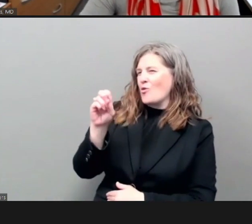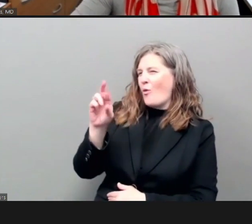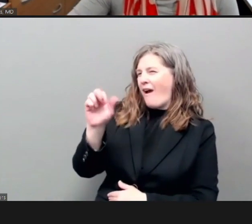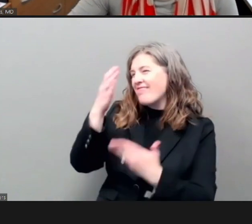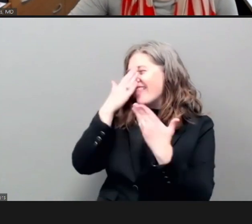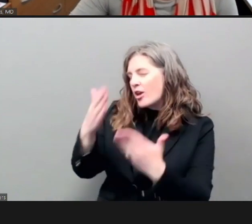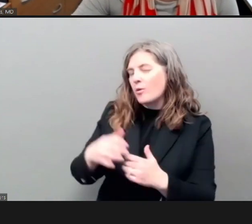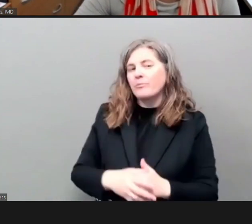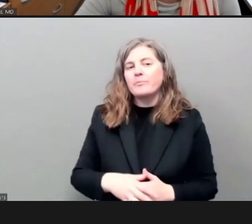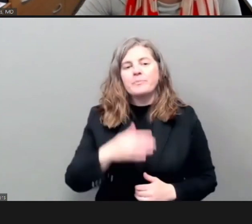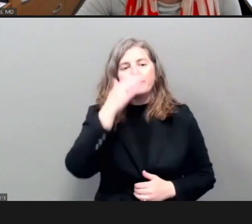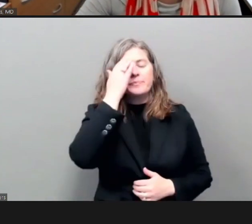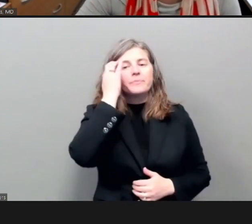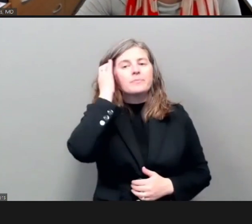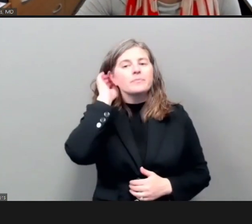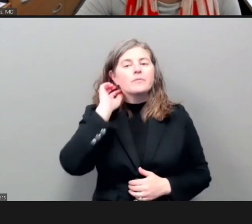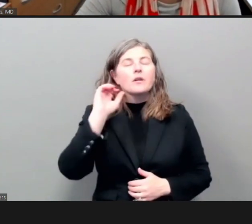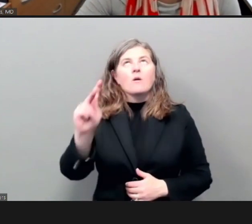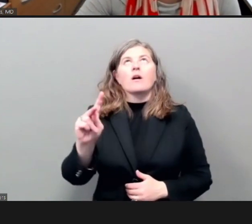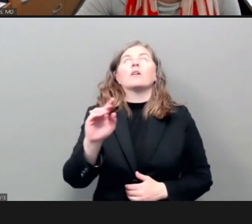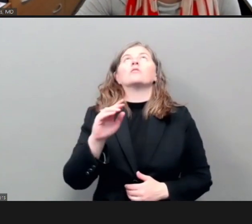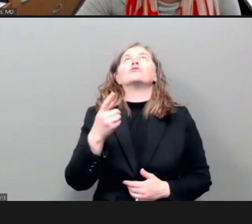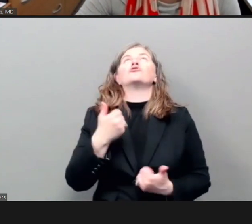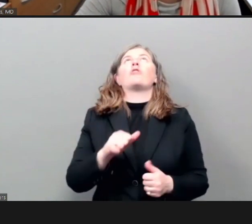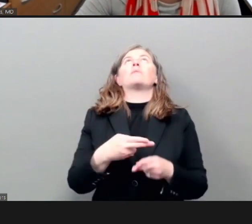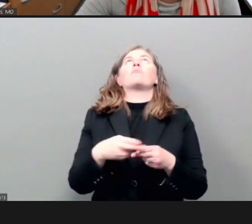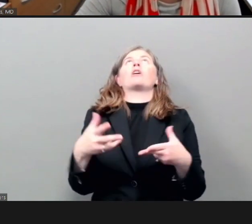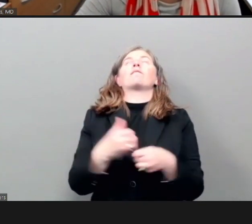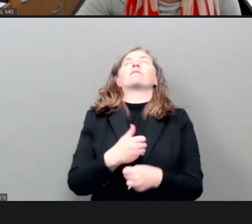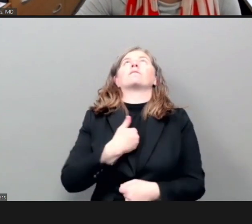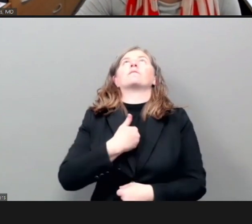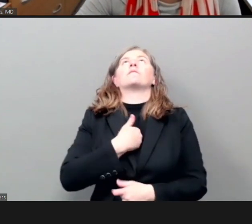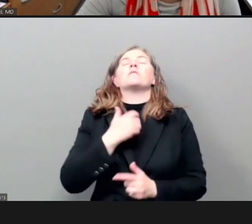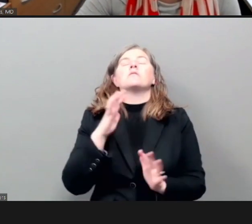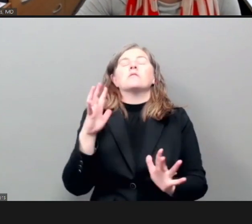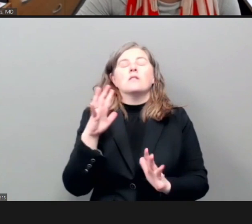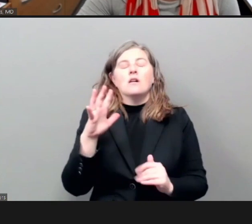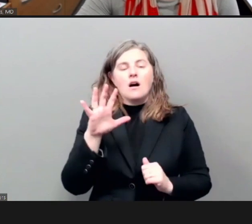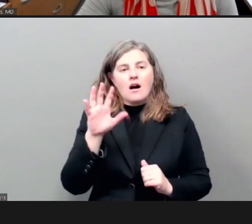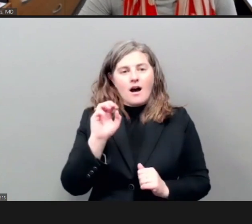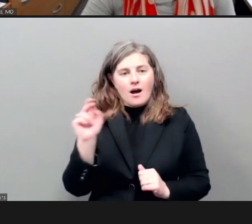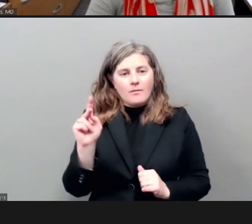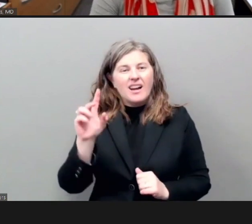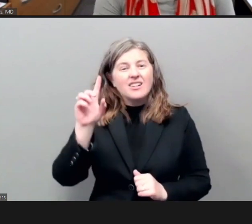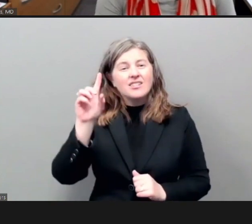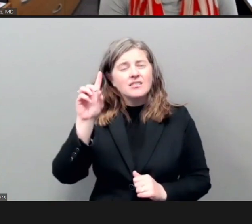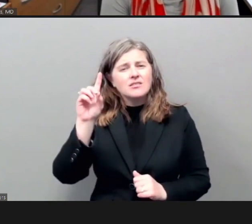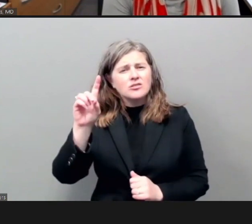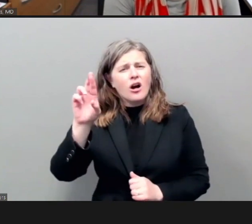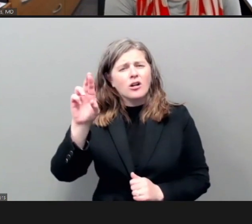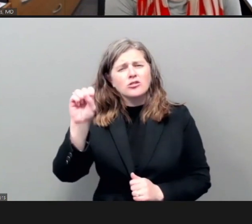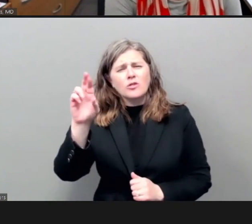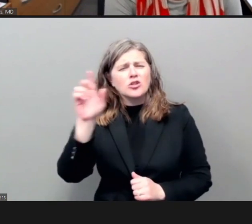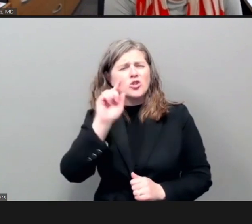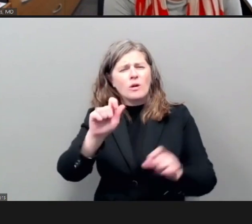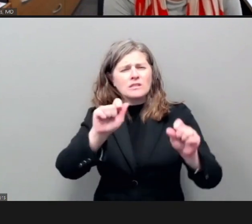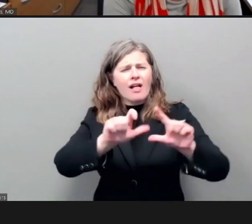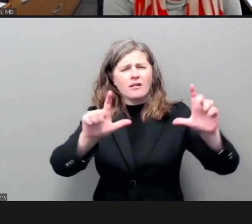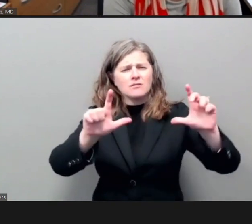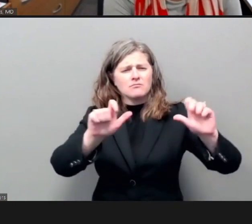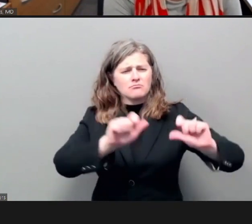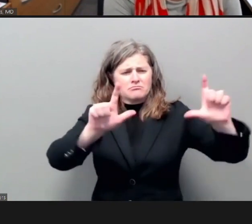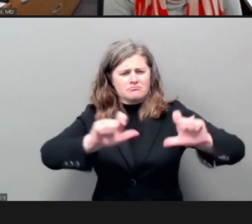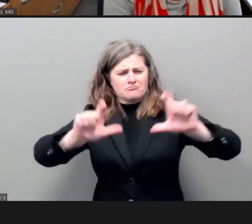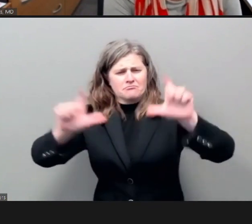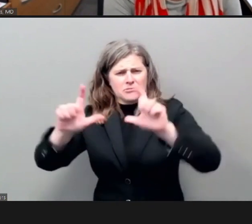everyone. Okay, Julia, try to be brief. So, Dr. Scrace, your slides went by a little quickly for me. I